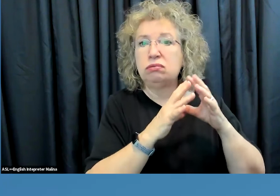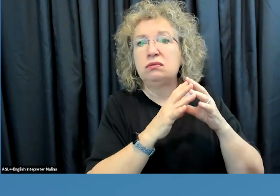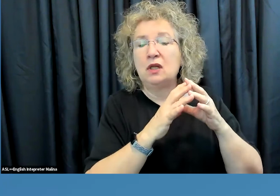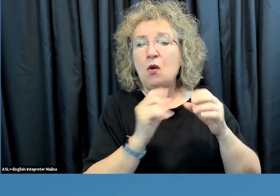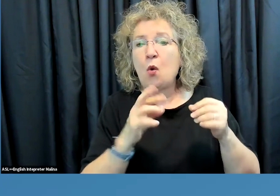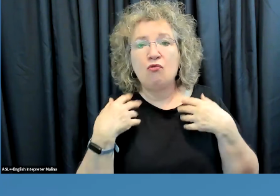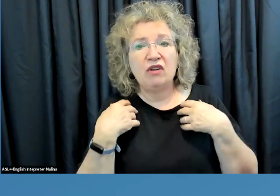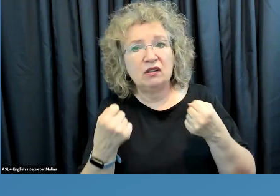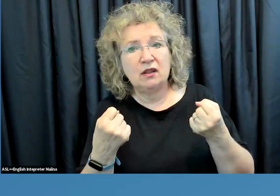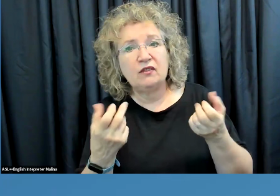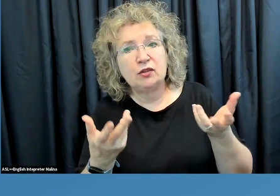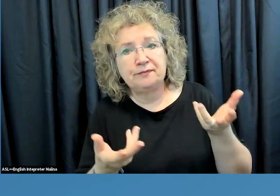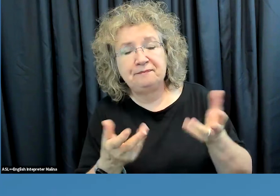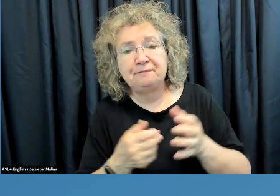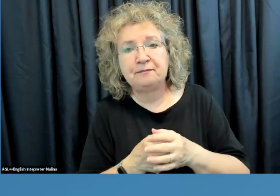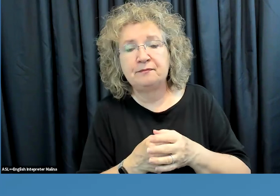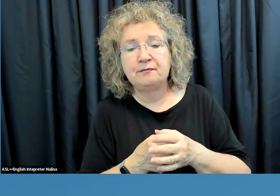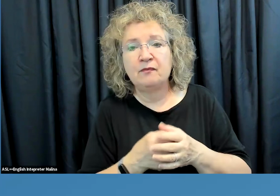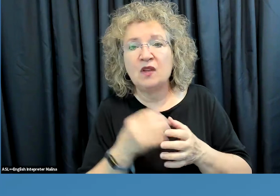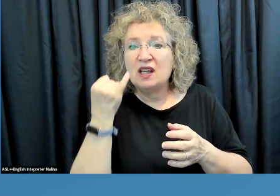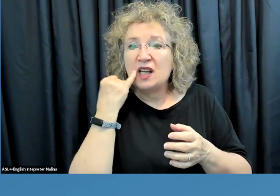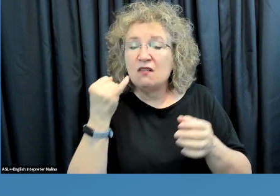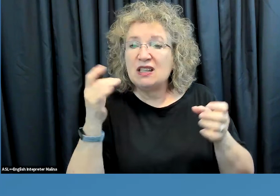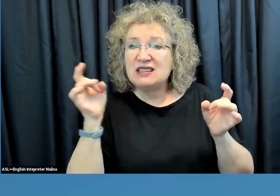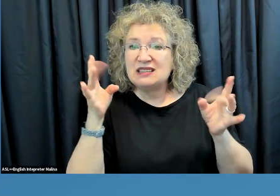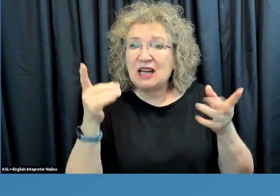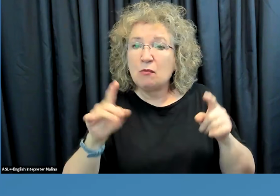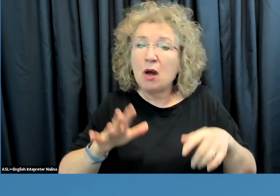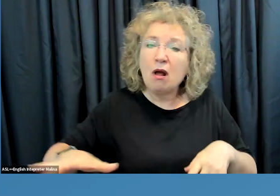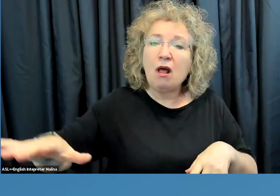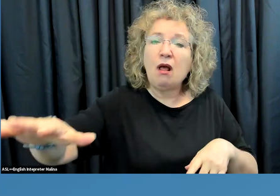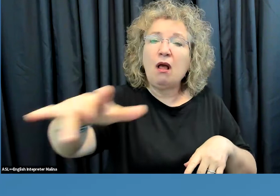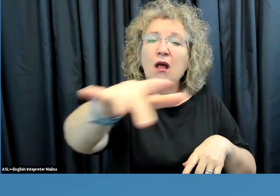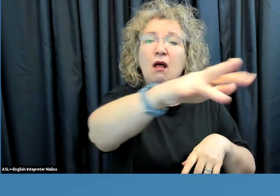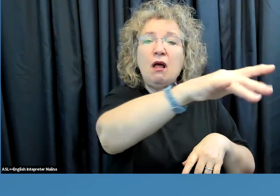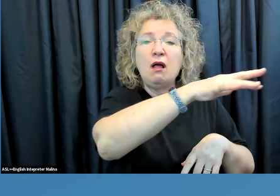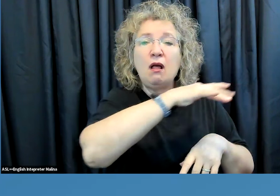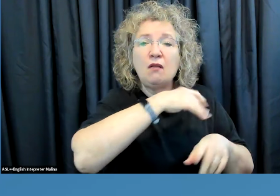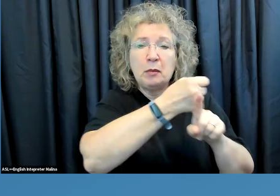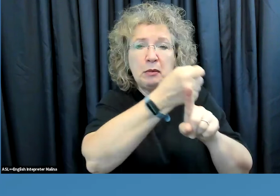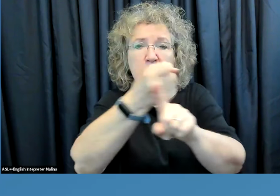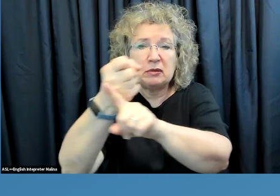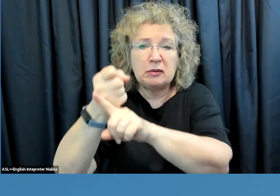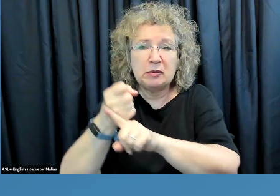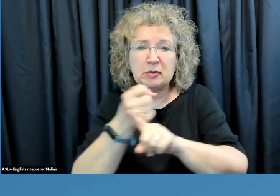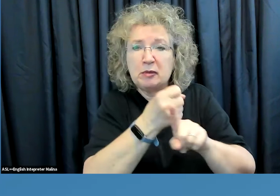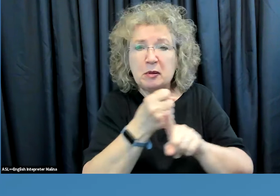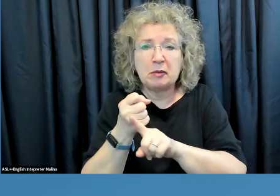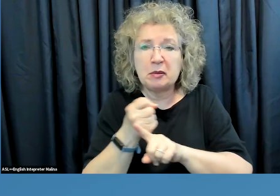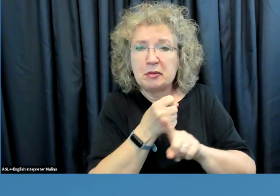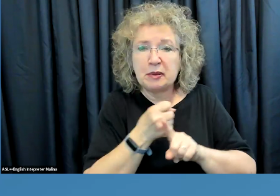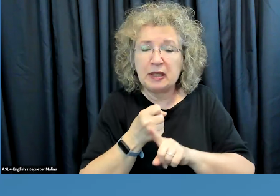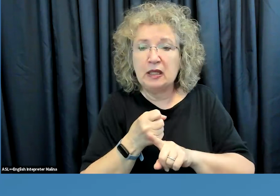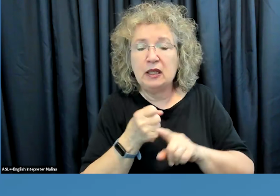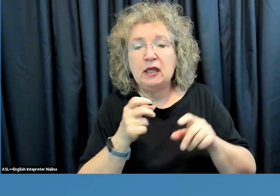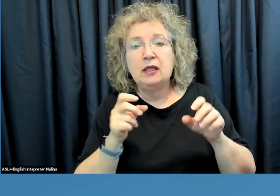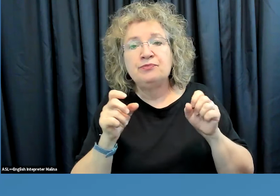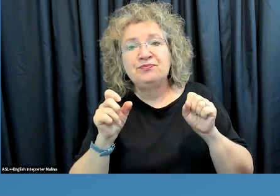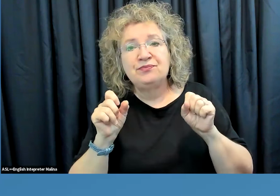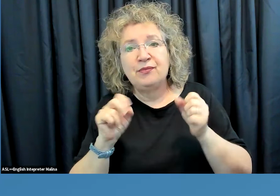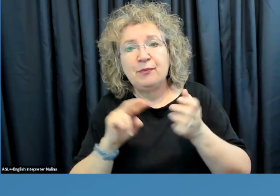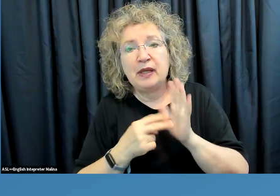if there is a large-scale disaster event in your community, that might impact the